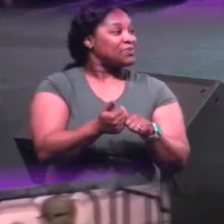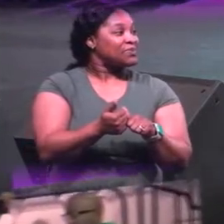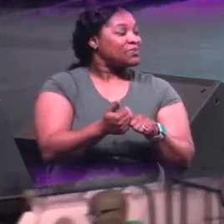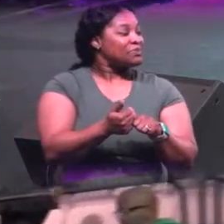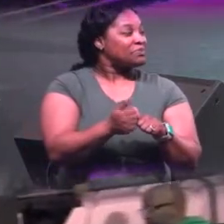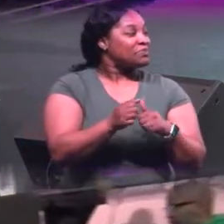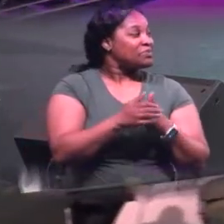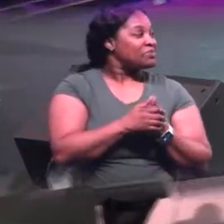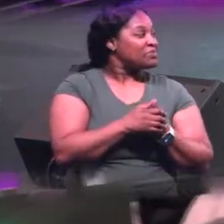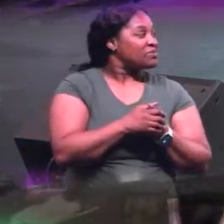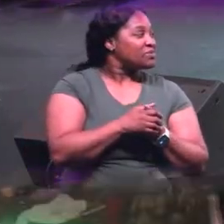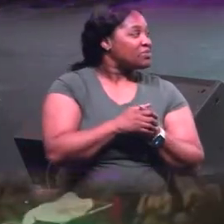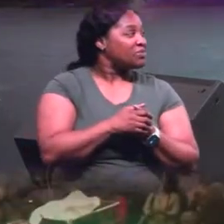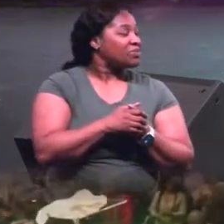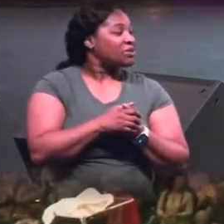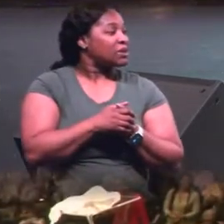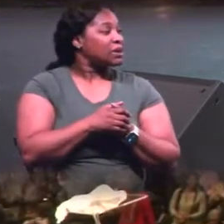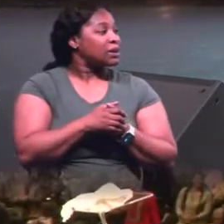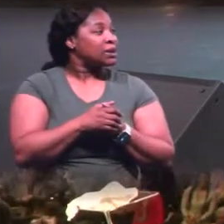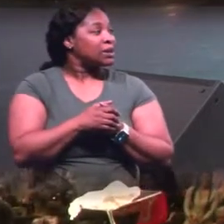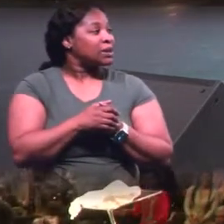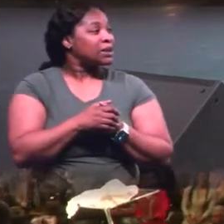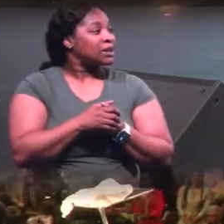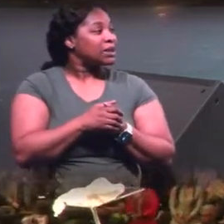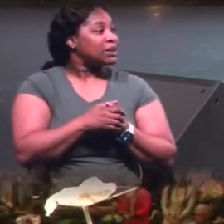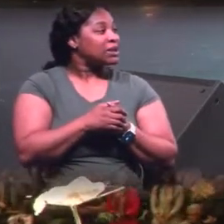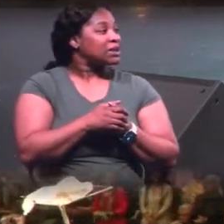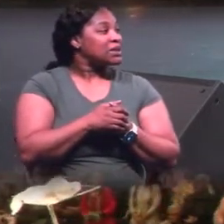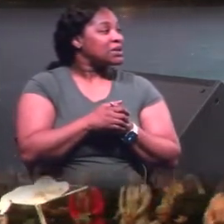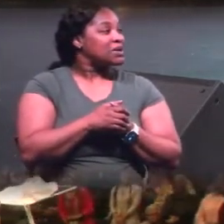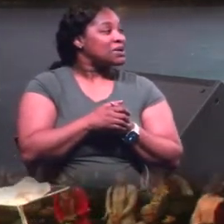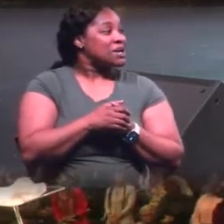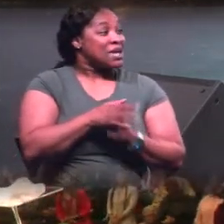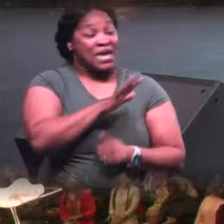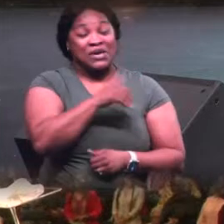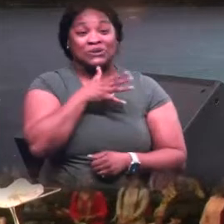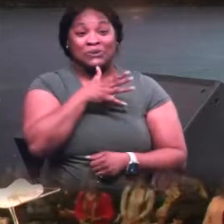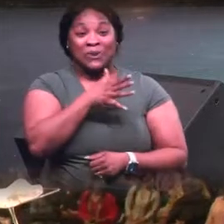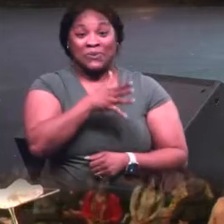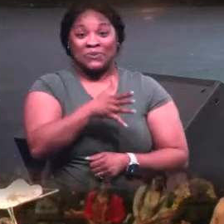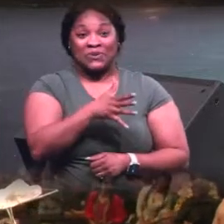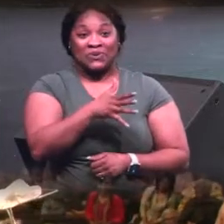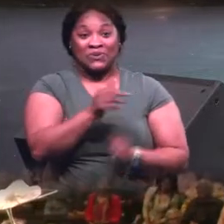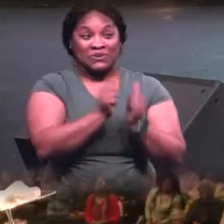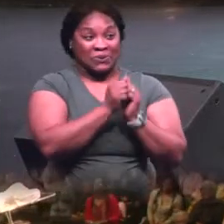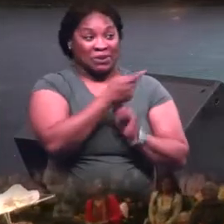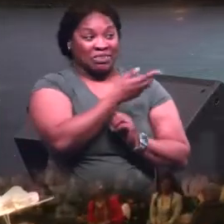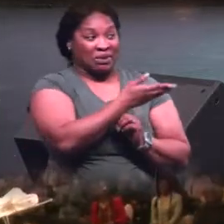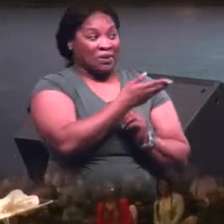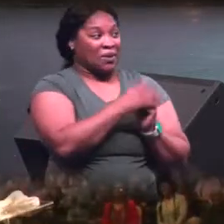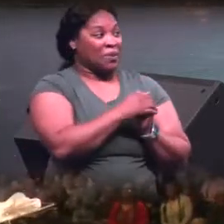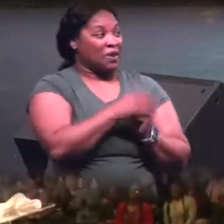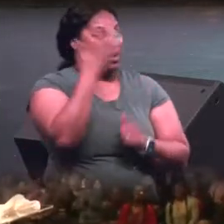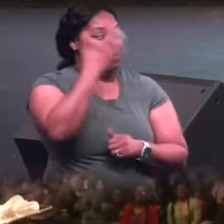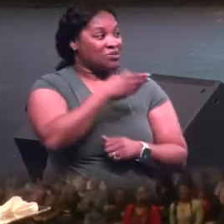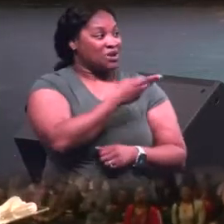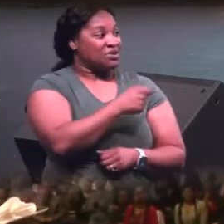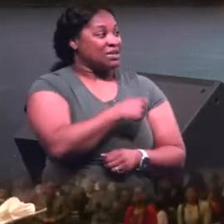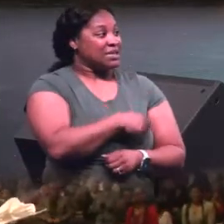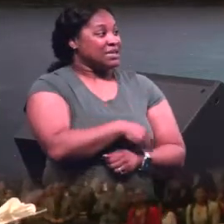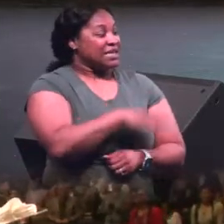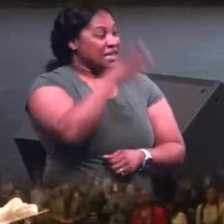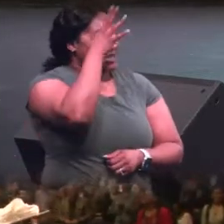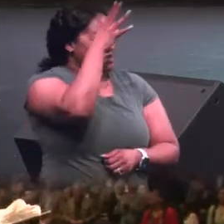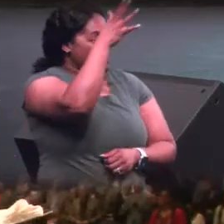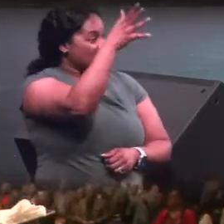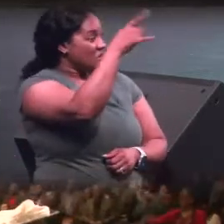baptism. Amen. And behind him is his grandmother. And in front of him, his